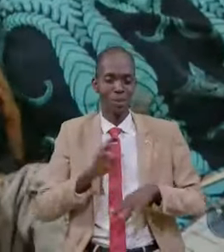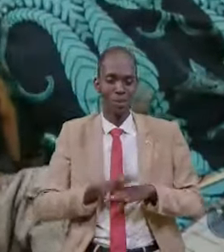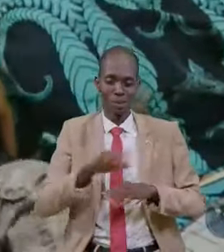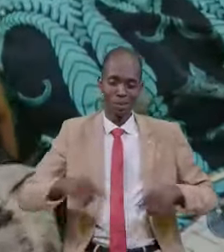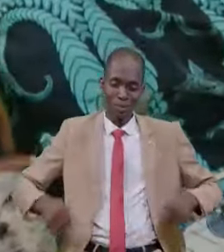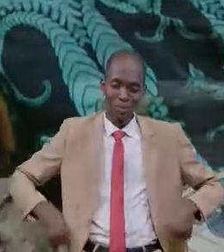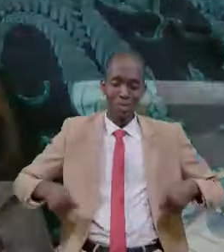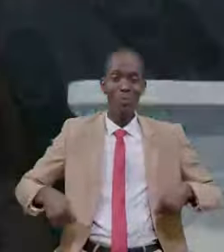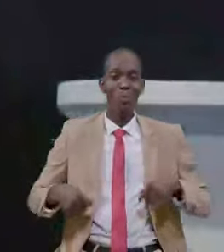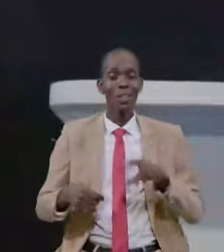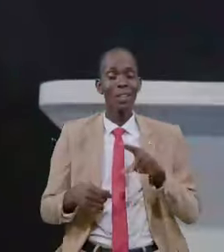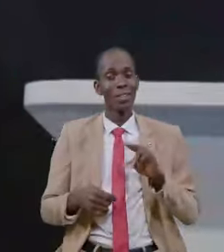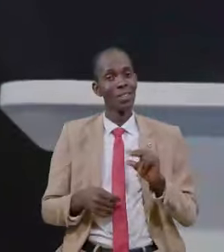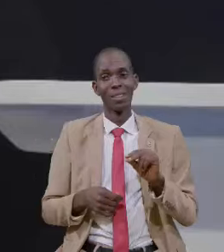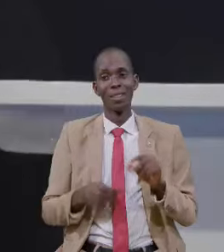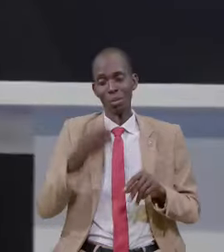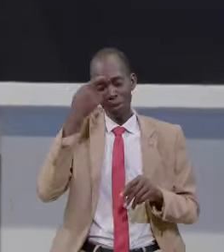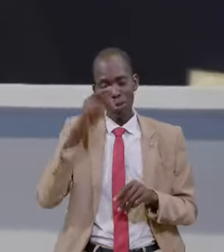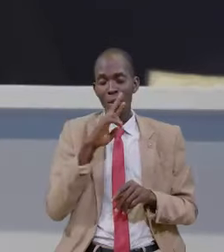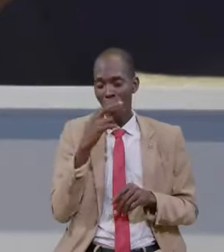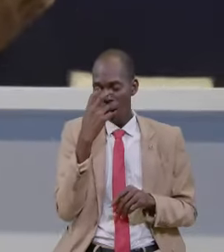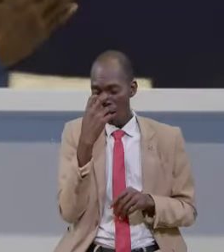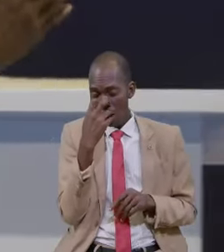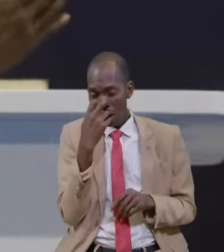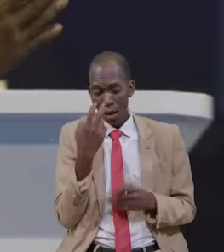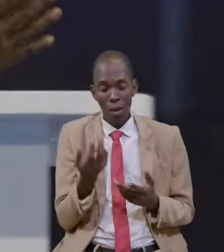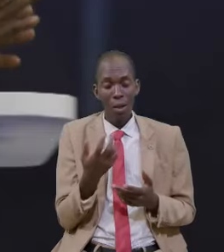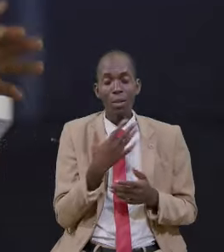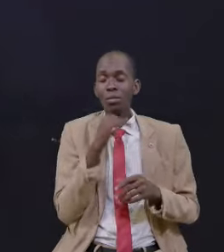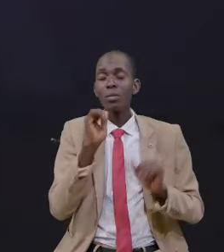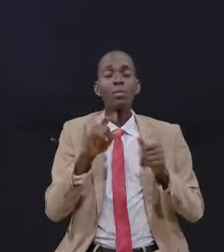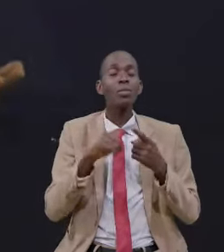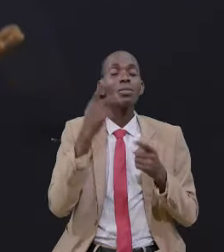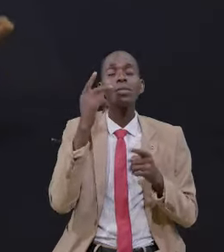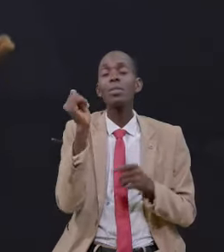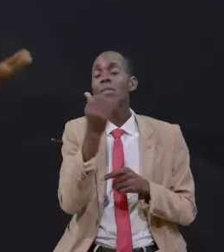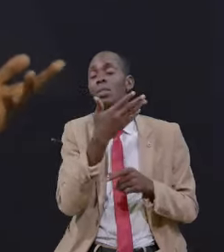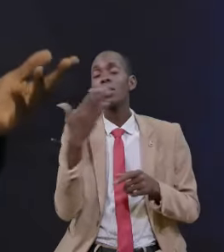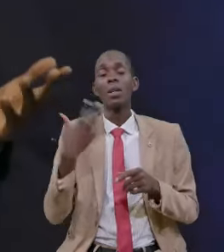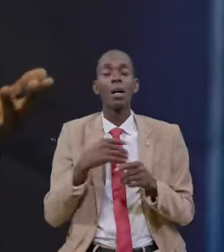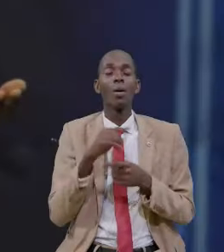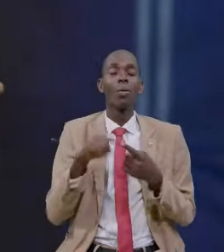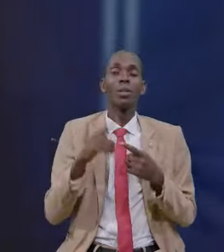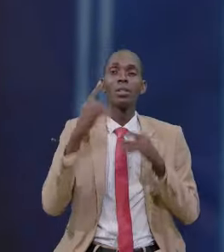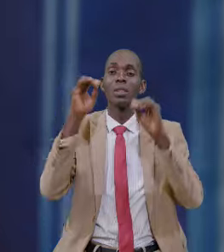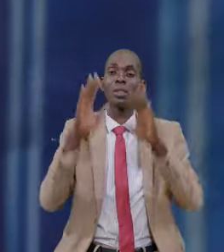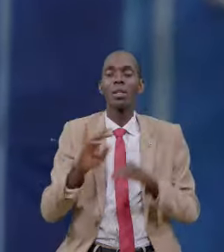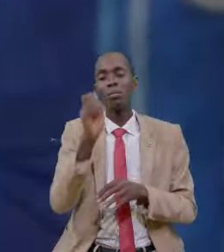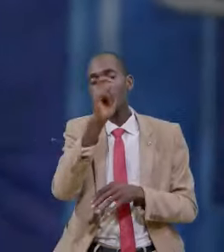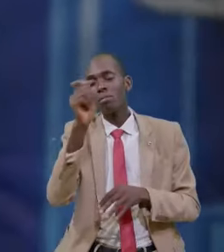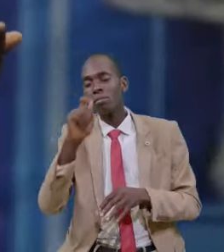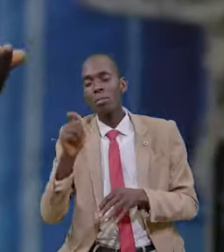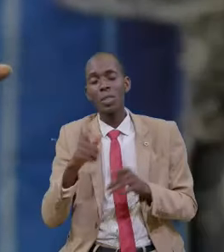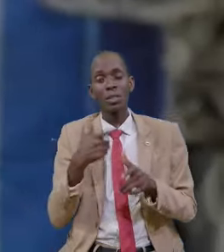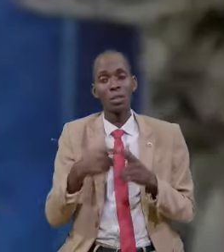Because you are blind and you couldn't see the chalkboard, and when they are teaching, does the government give